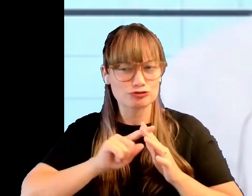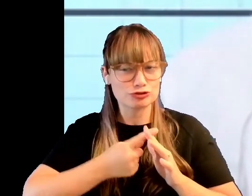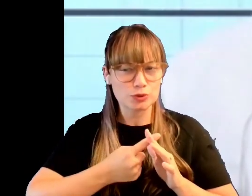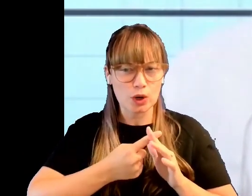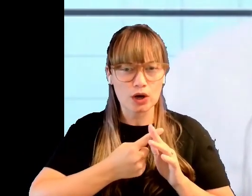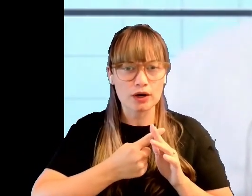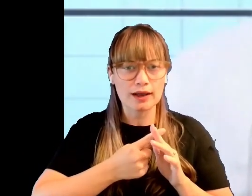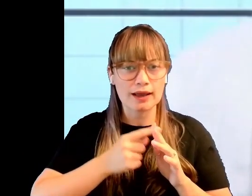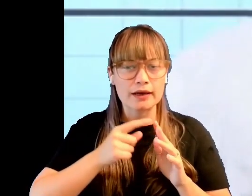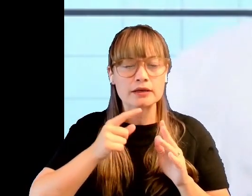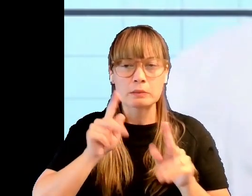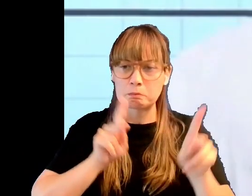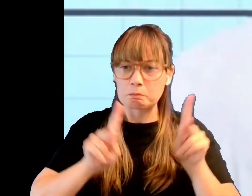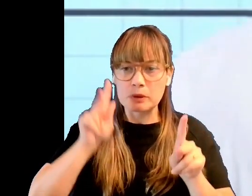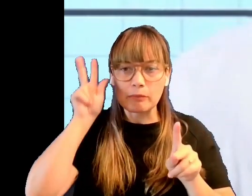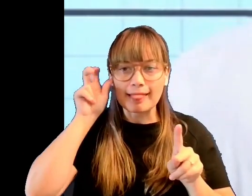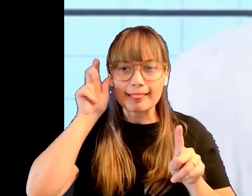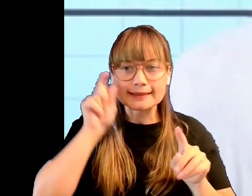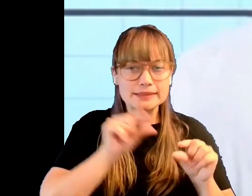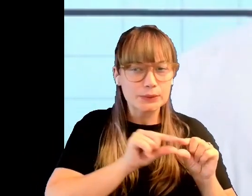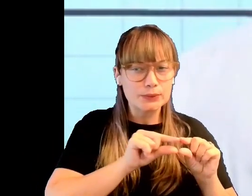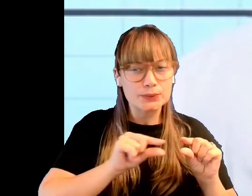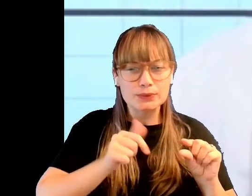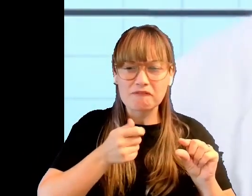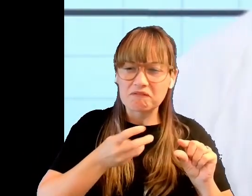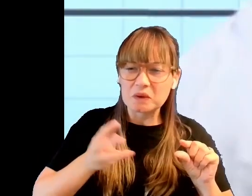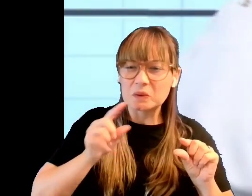they had YouTube hits that looked like this.